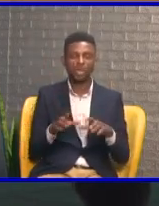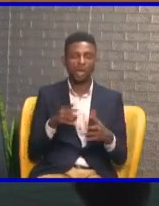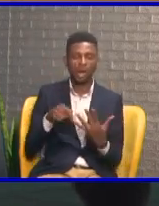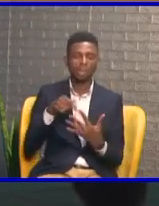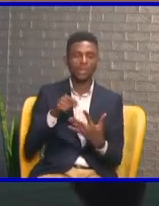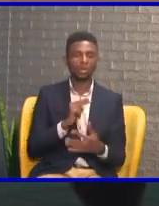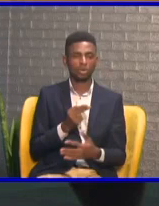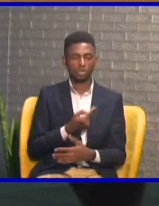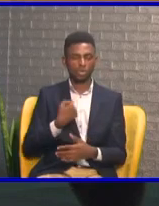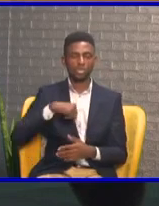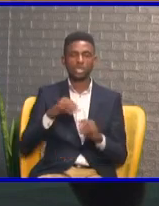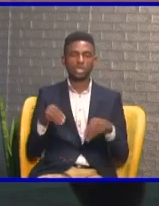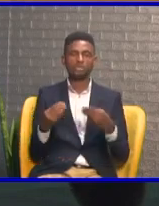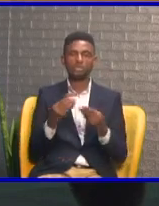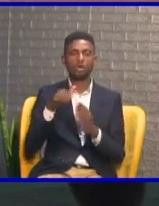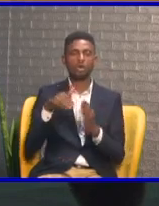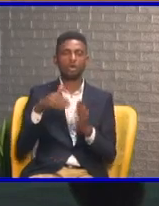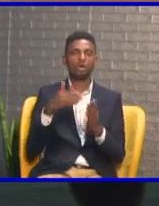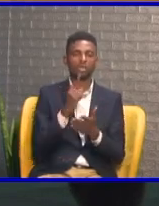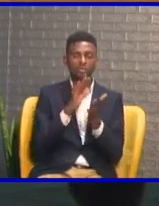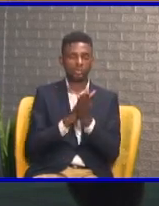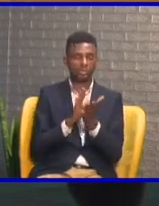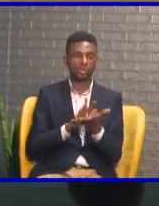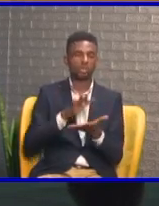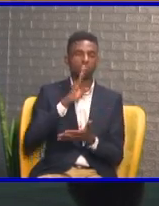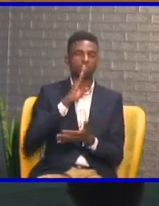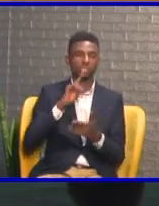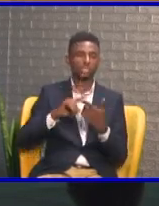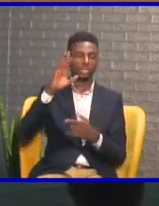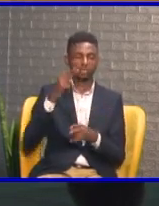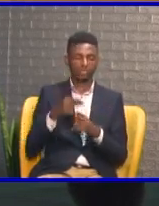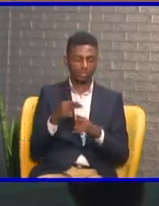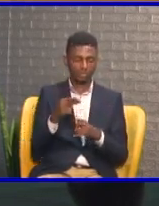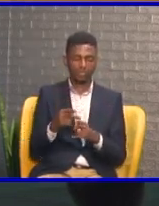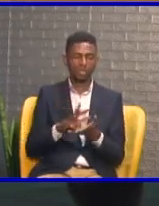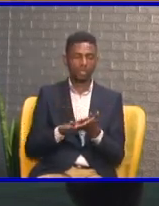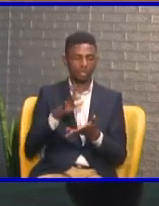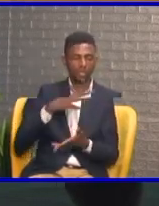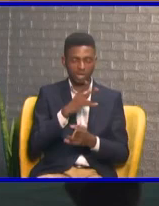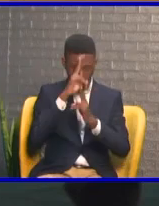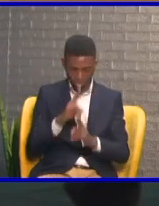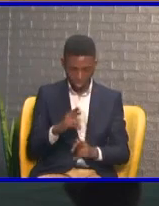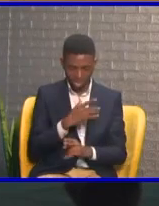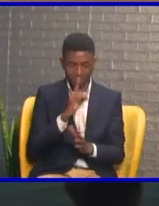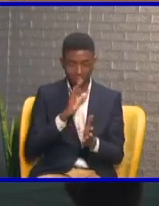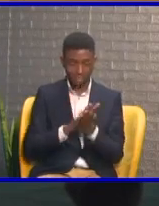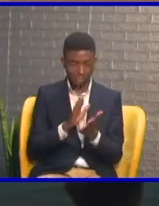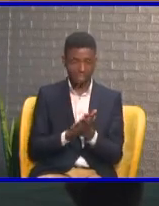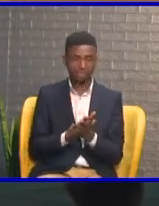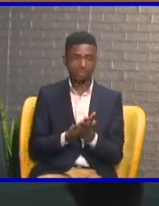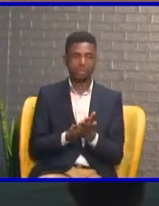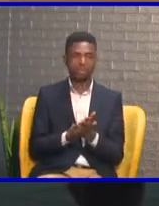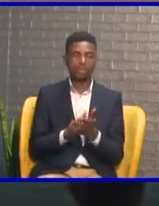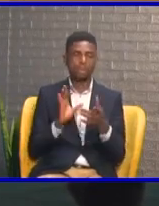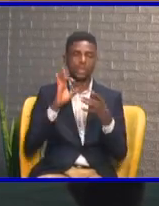We give You all the praise. Glory be to Your name. Glory and honor and praises be unto our